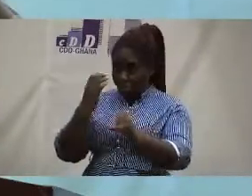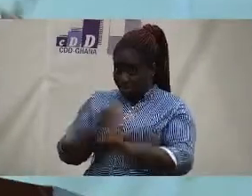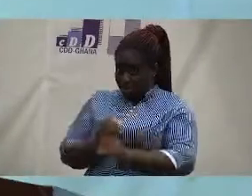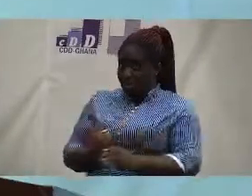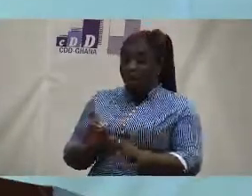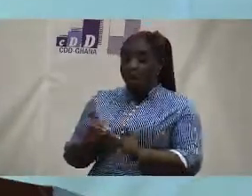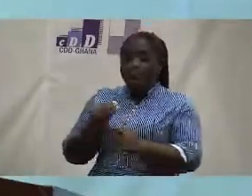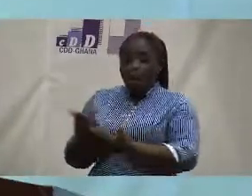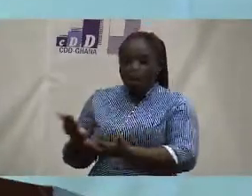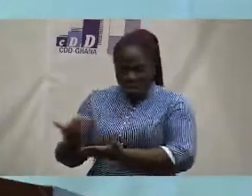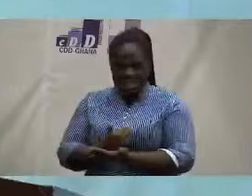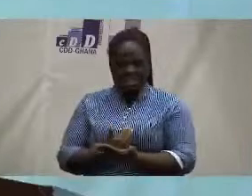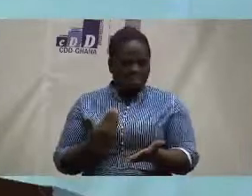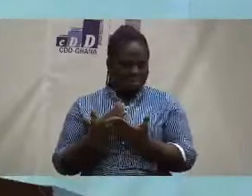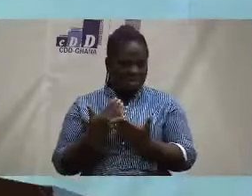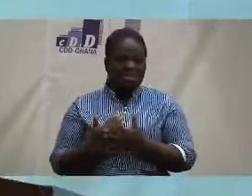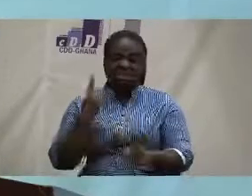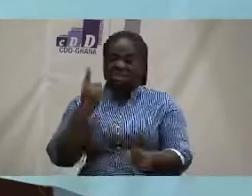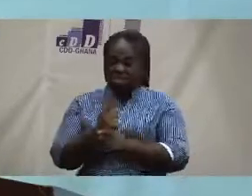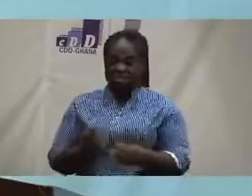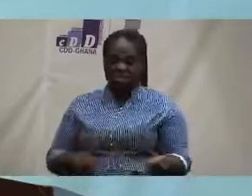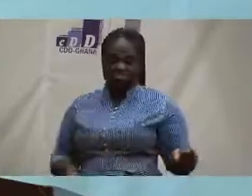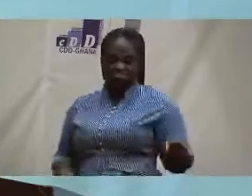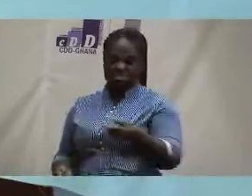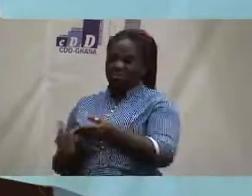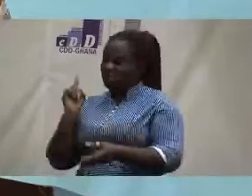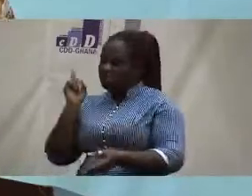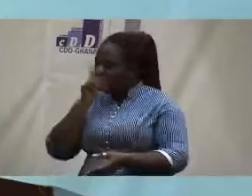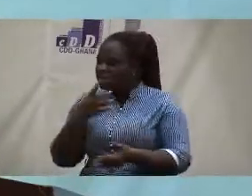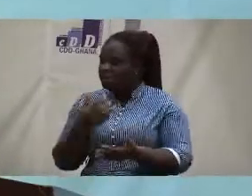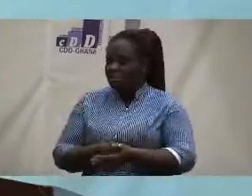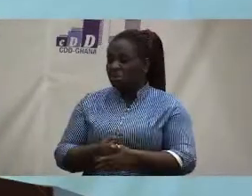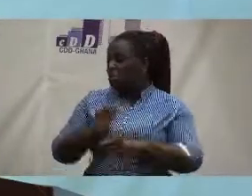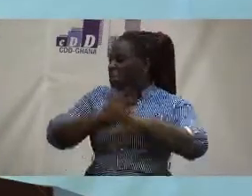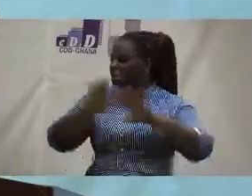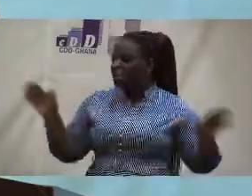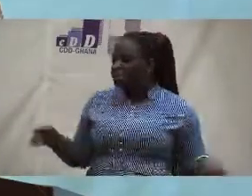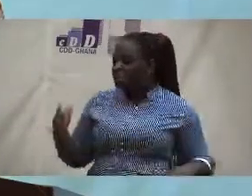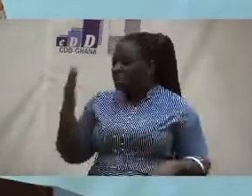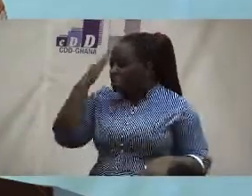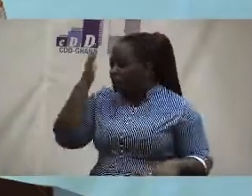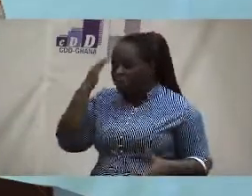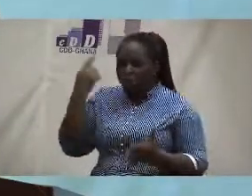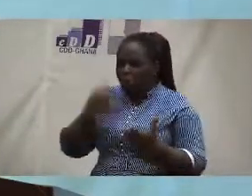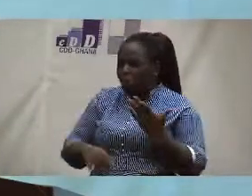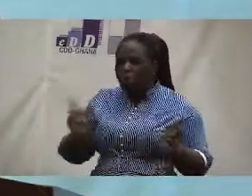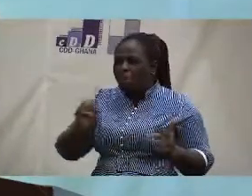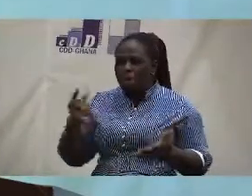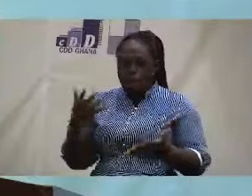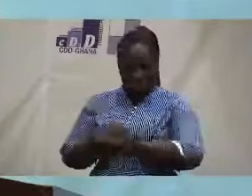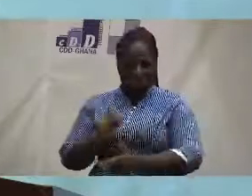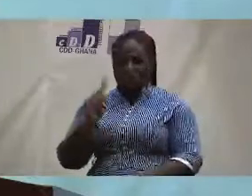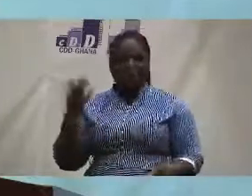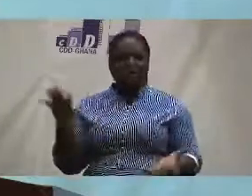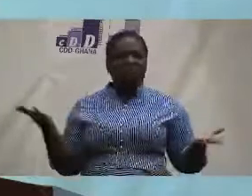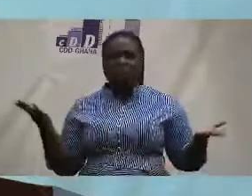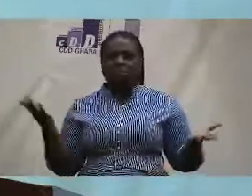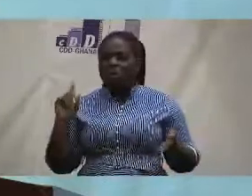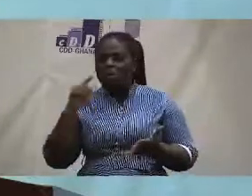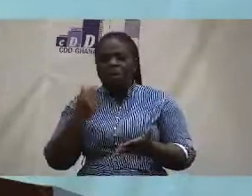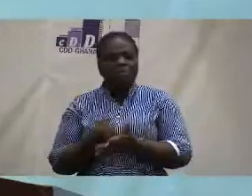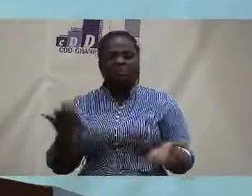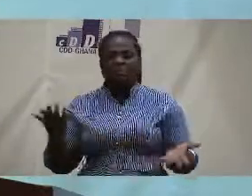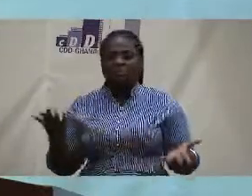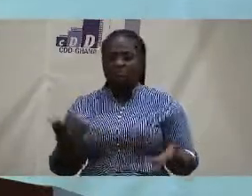are collecting money just to publish press statements without knowing what is the origin of this op-ed or